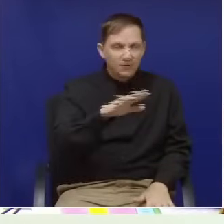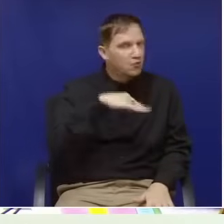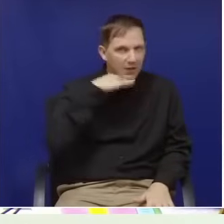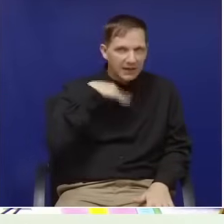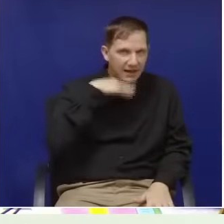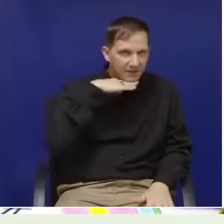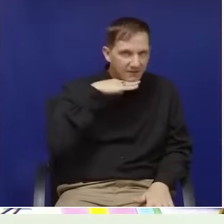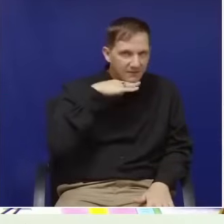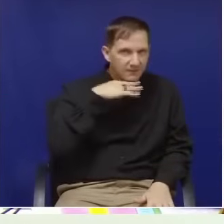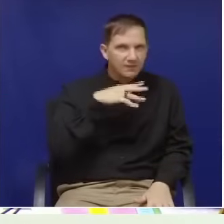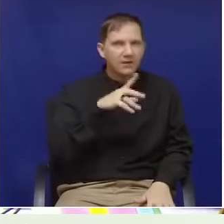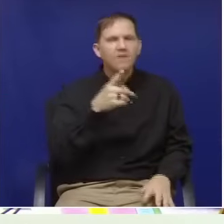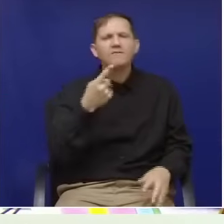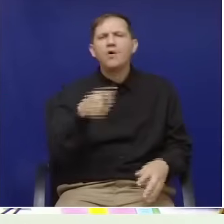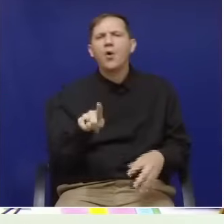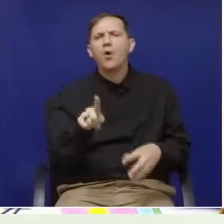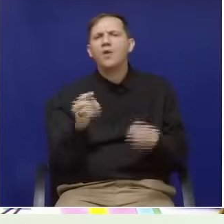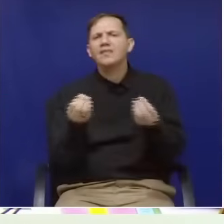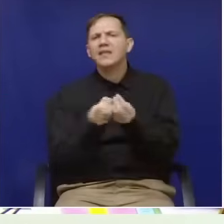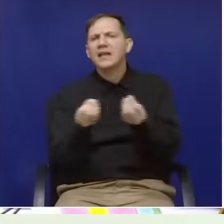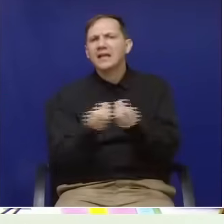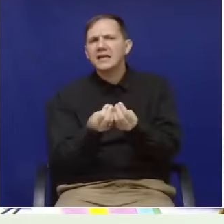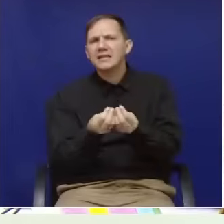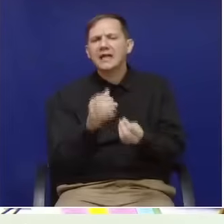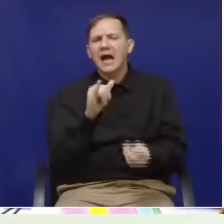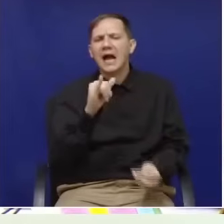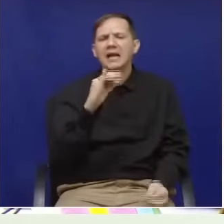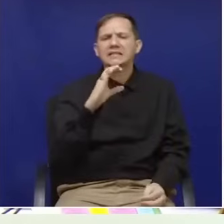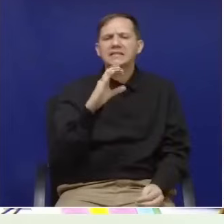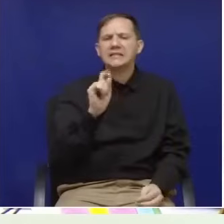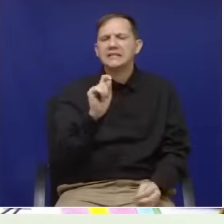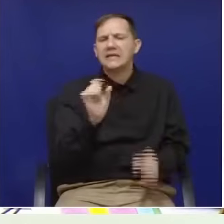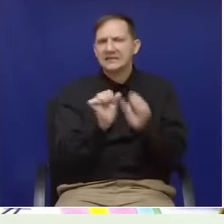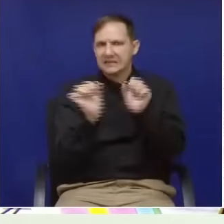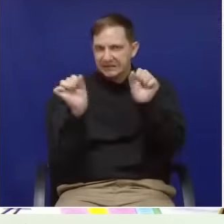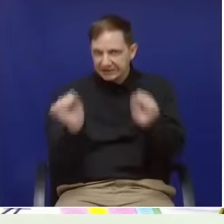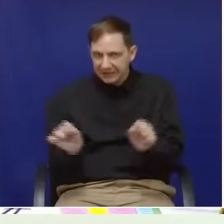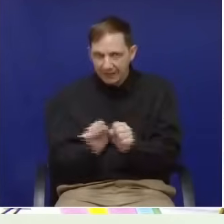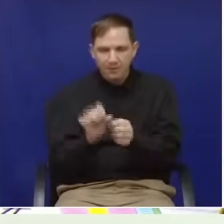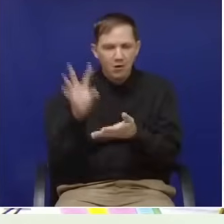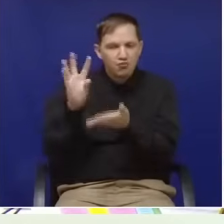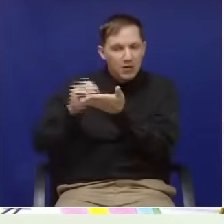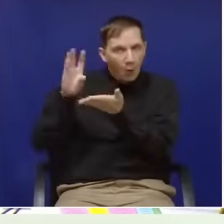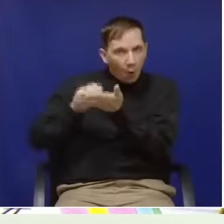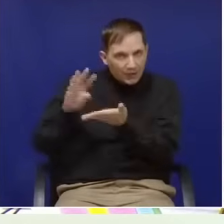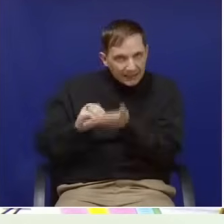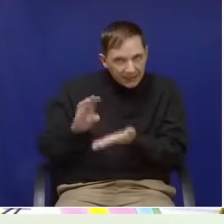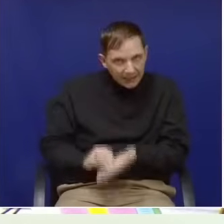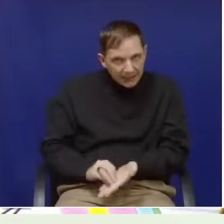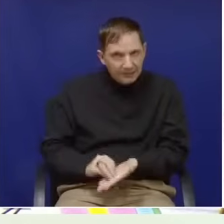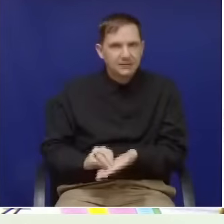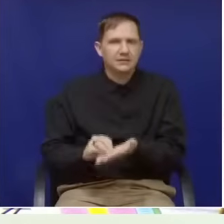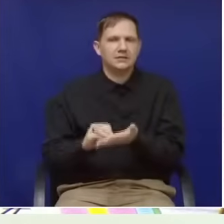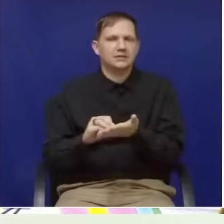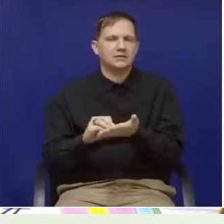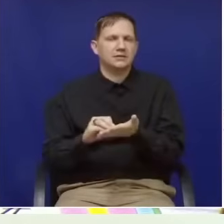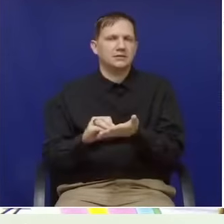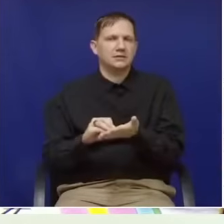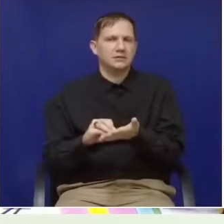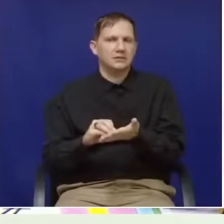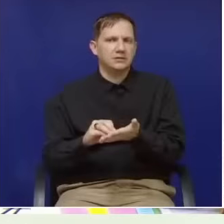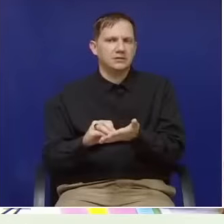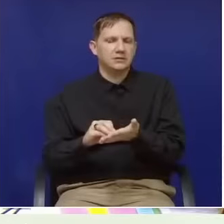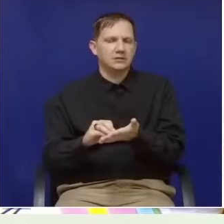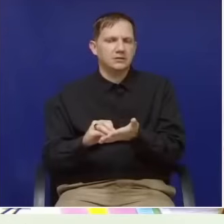against those items like ICT systems, the recordings, all of those things, they're